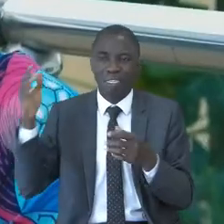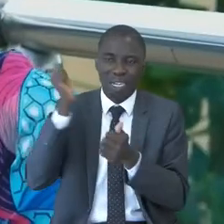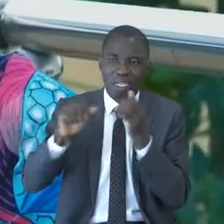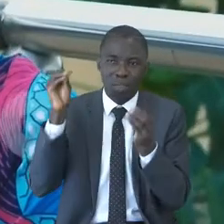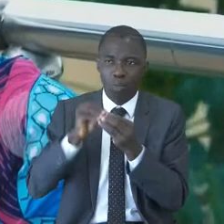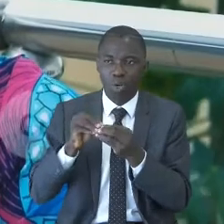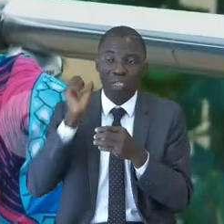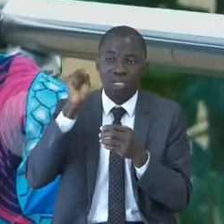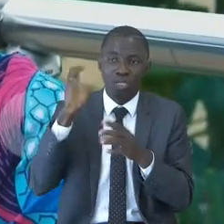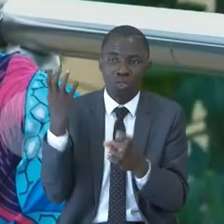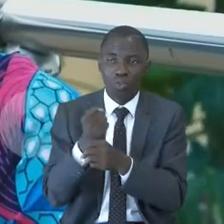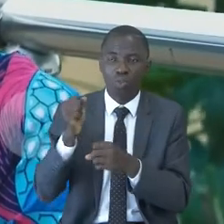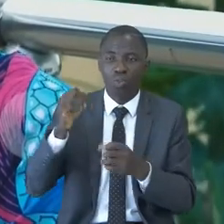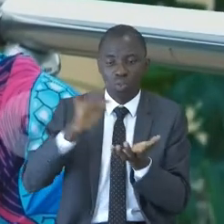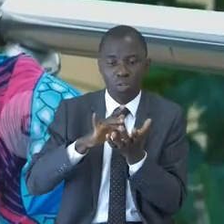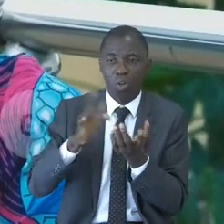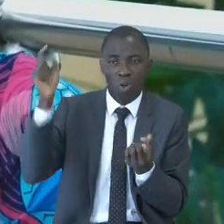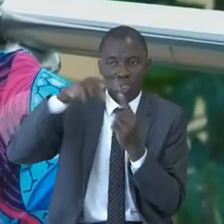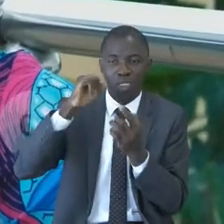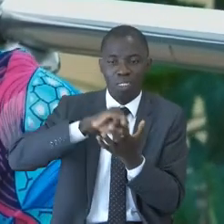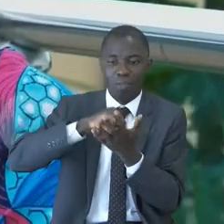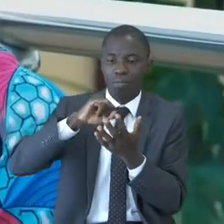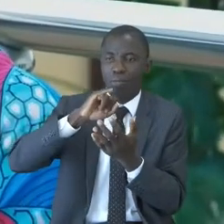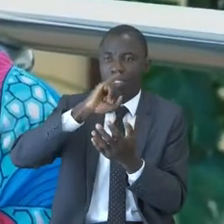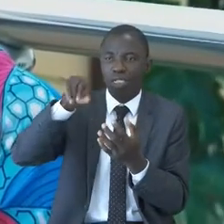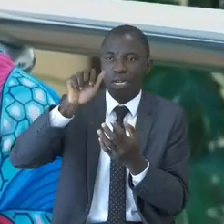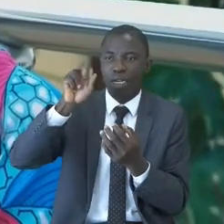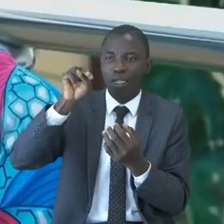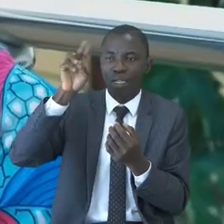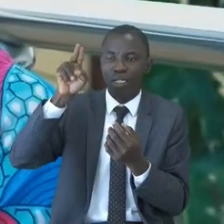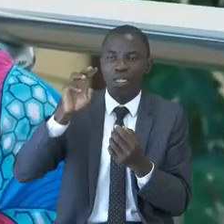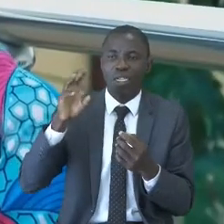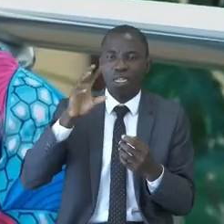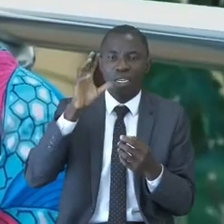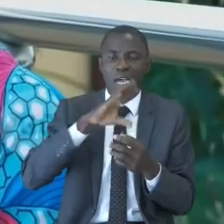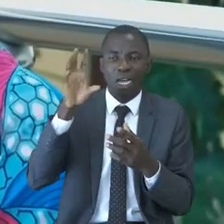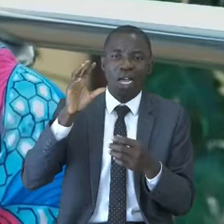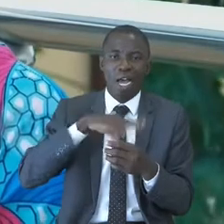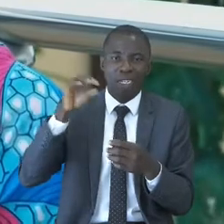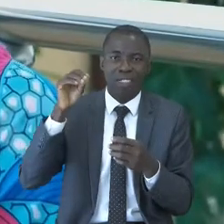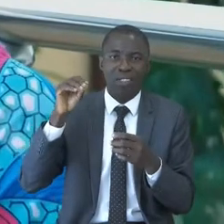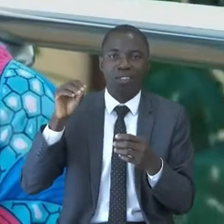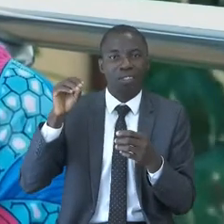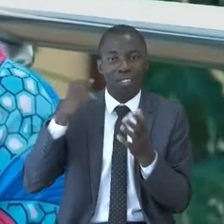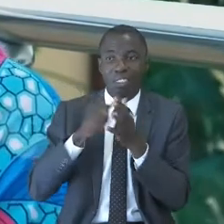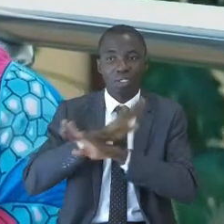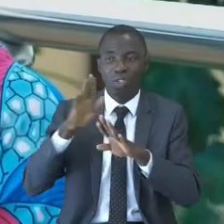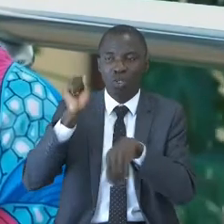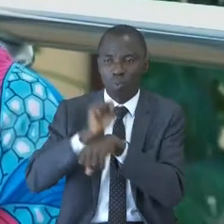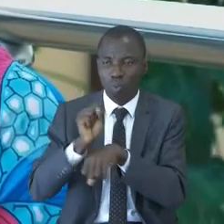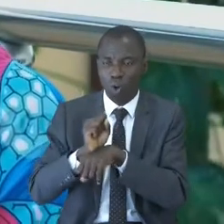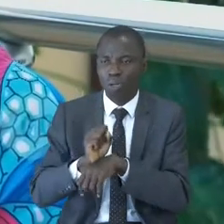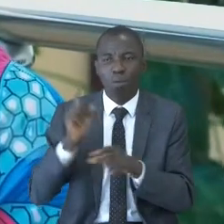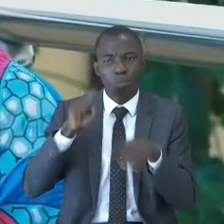but to no avail. Rather, it was becoming worse, and the wound was actually bringing out water. So during the January